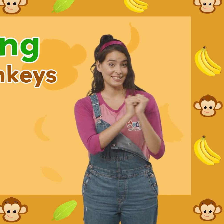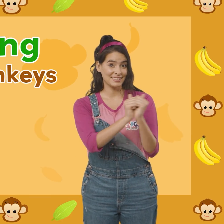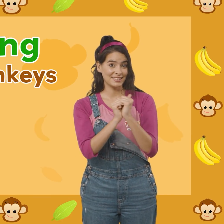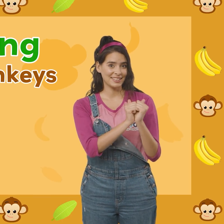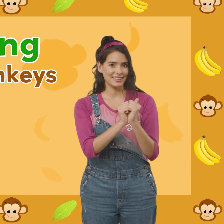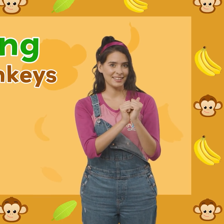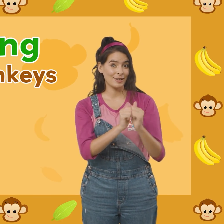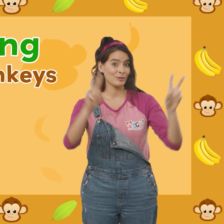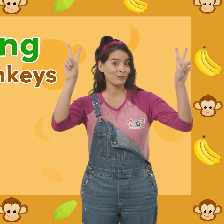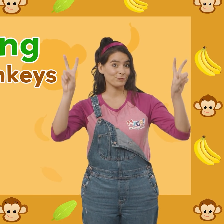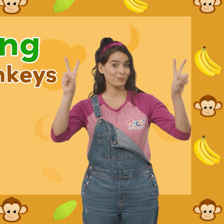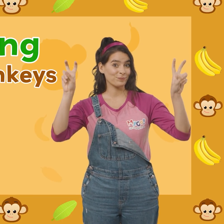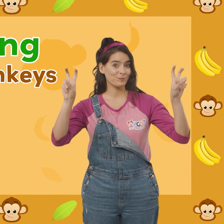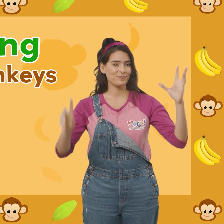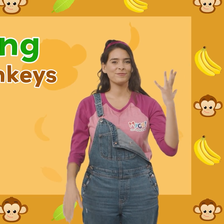Sign along.